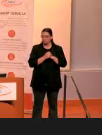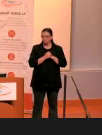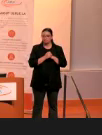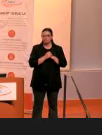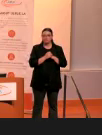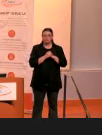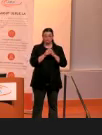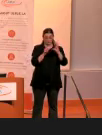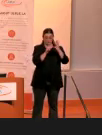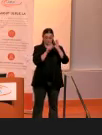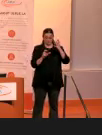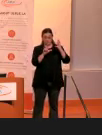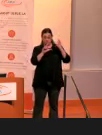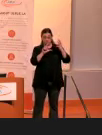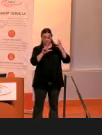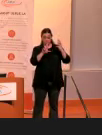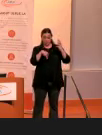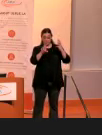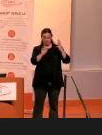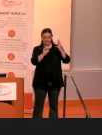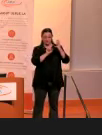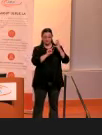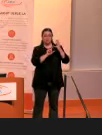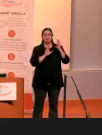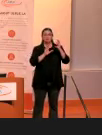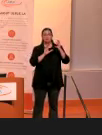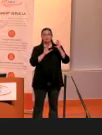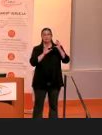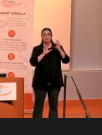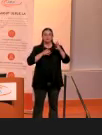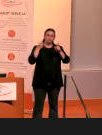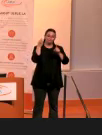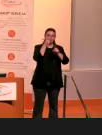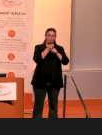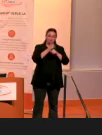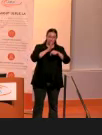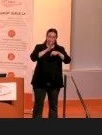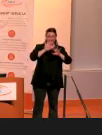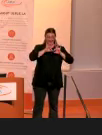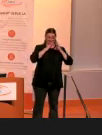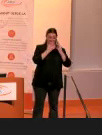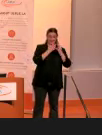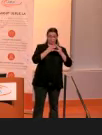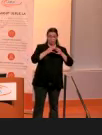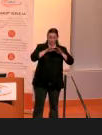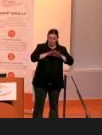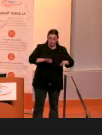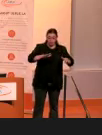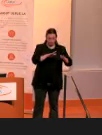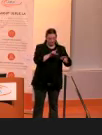variant. It is characterized by being early on in family clustering. It